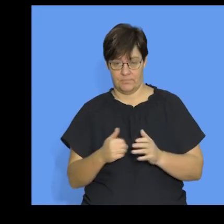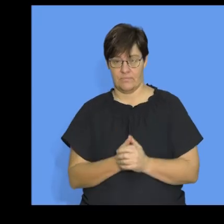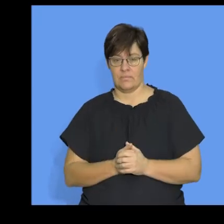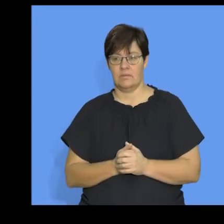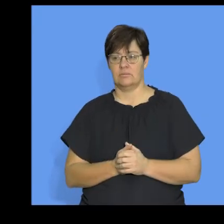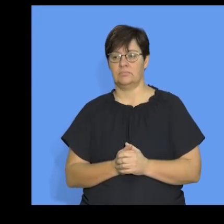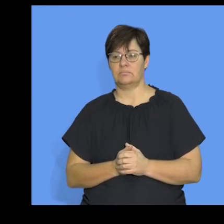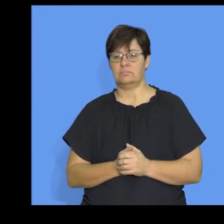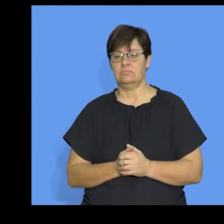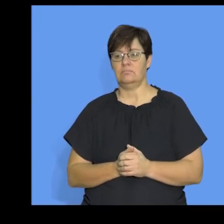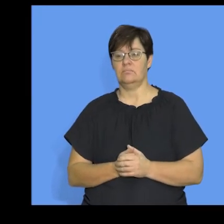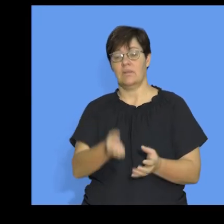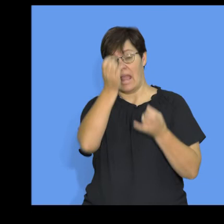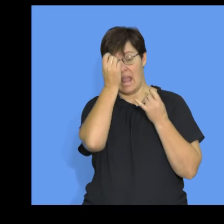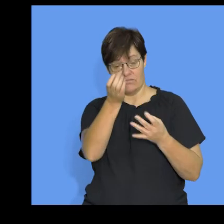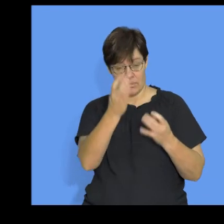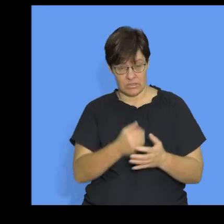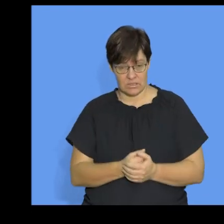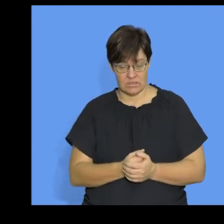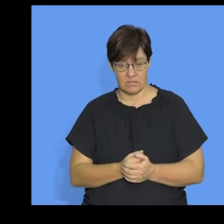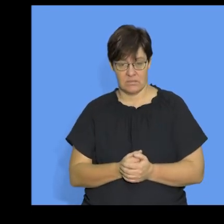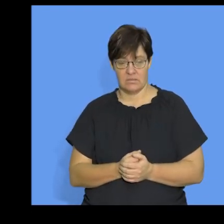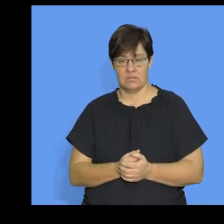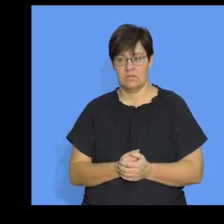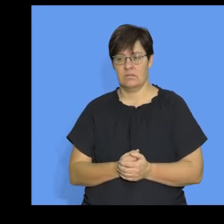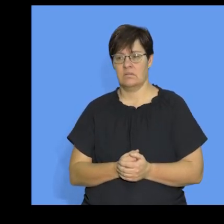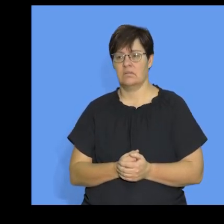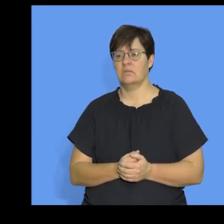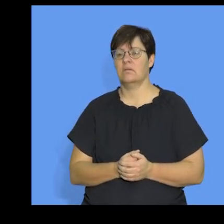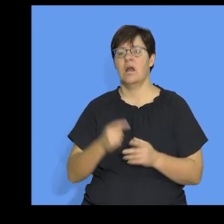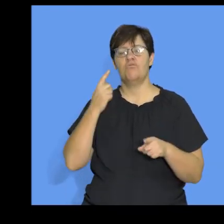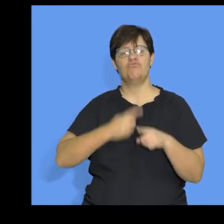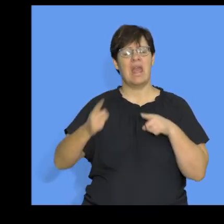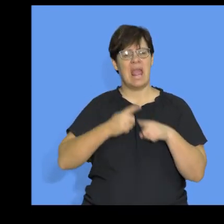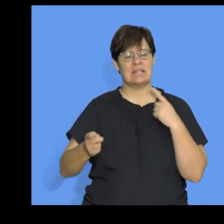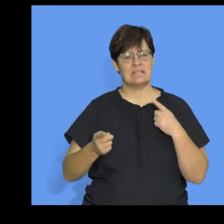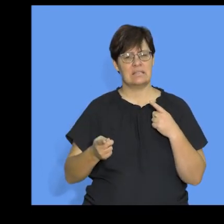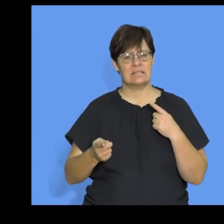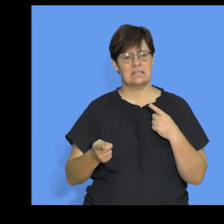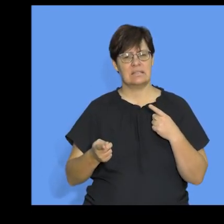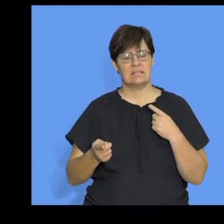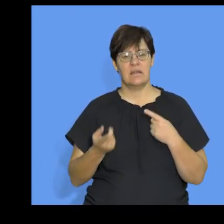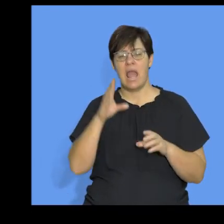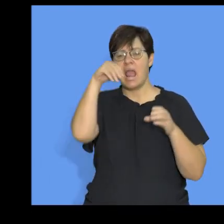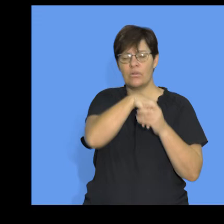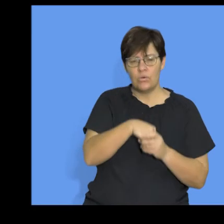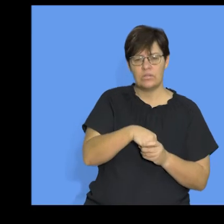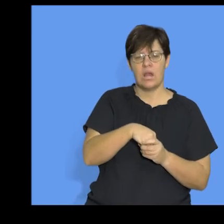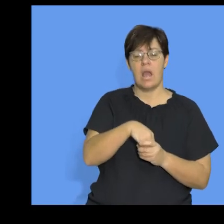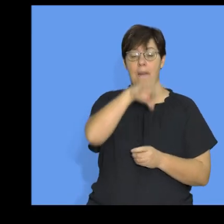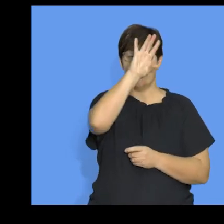Again, our information, but now it says here, rent expense includes rent for March